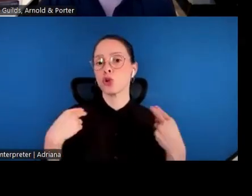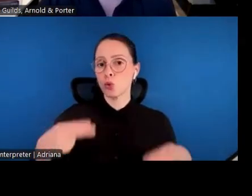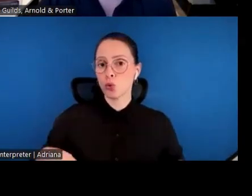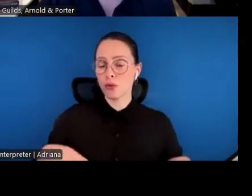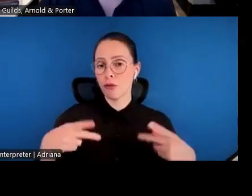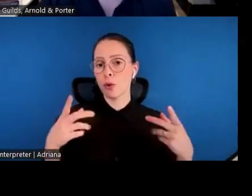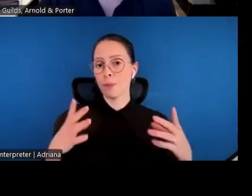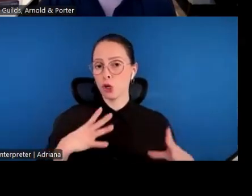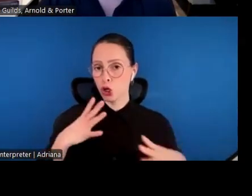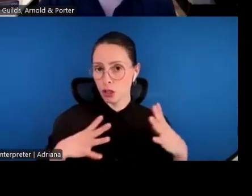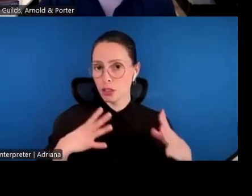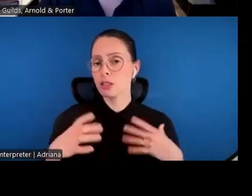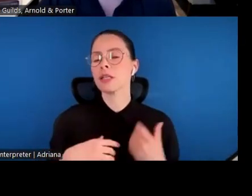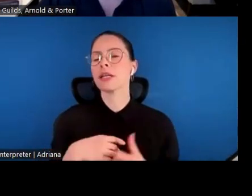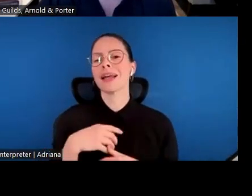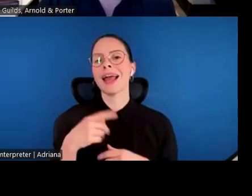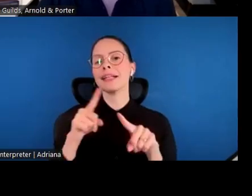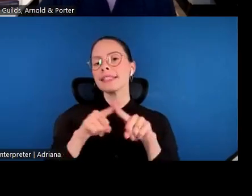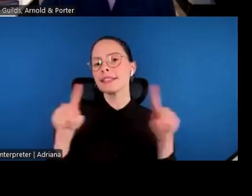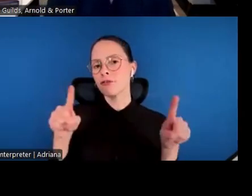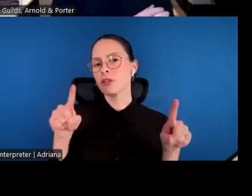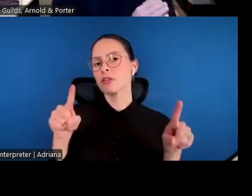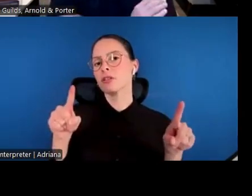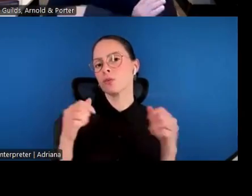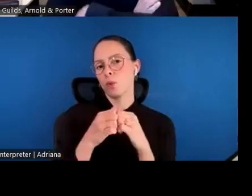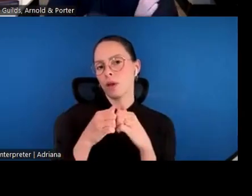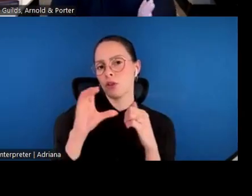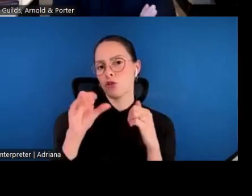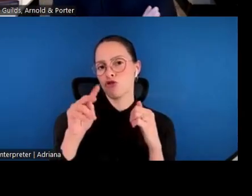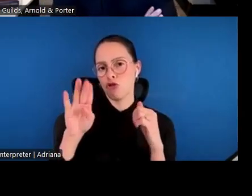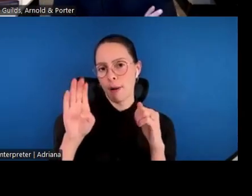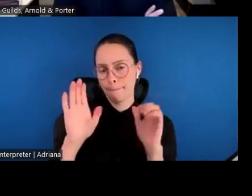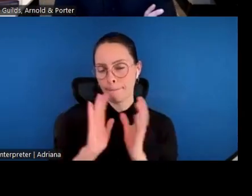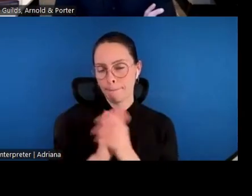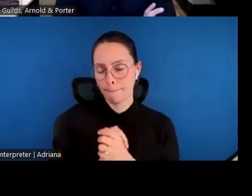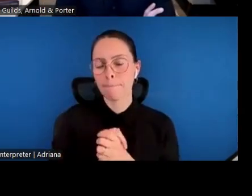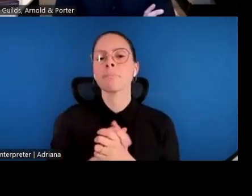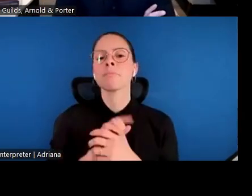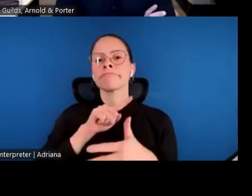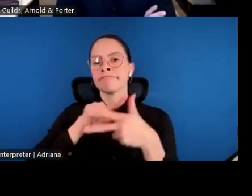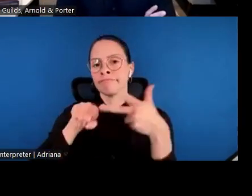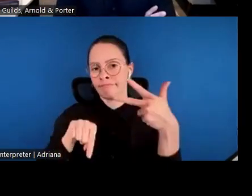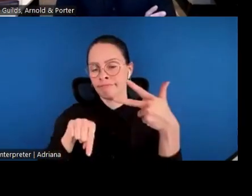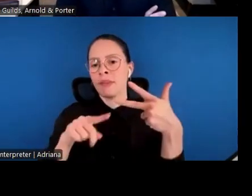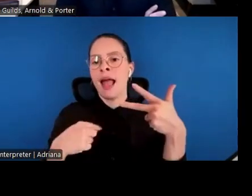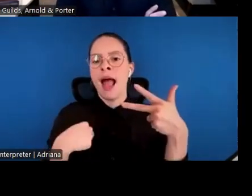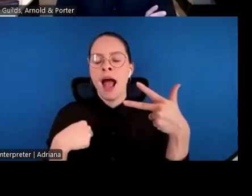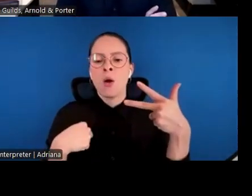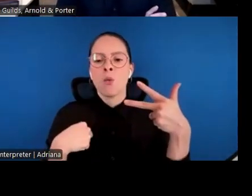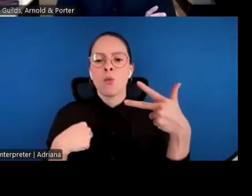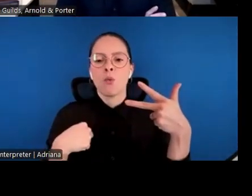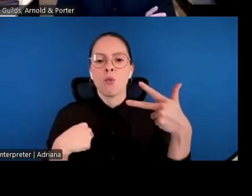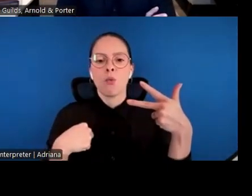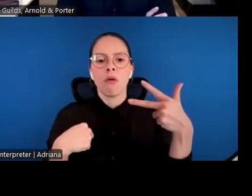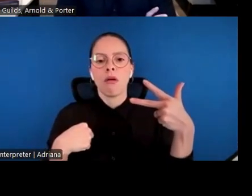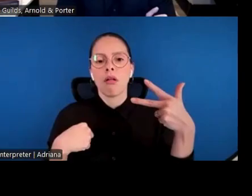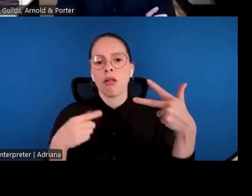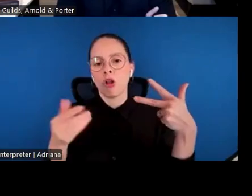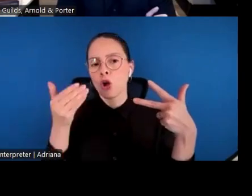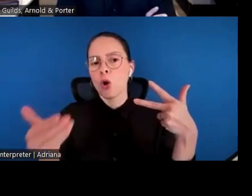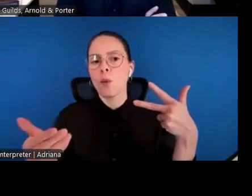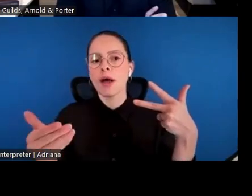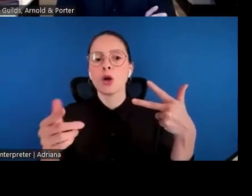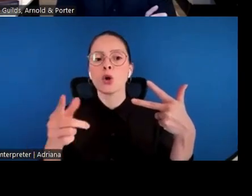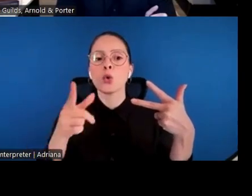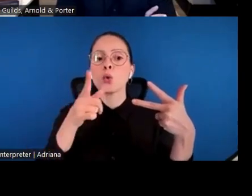crimes, the differences in crime. So, and I'll just go ahead and just who and what is and who and what should